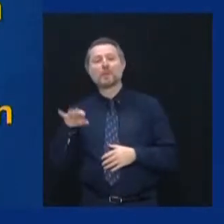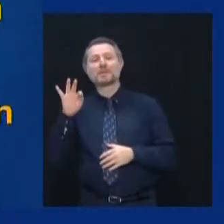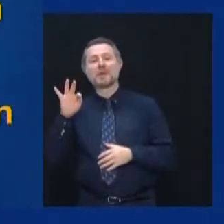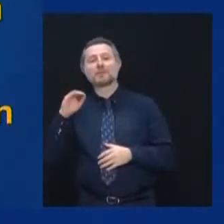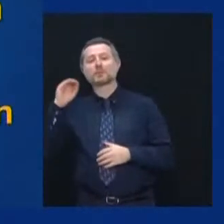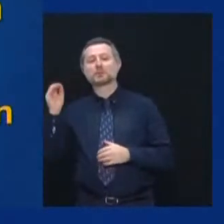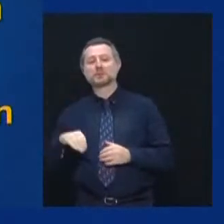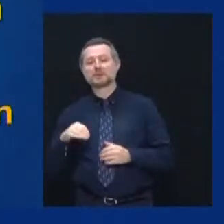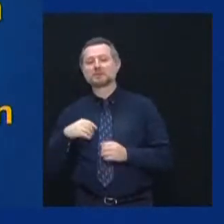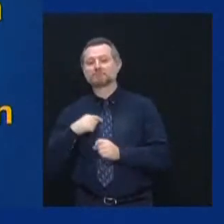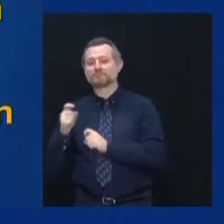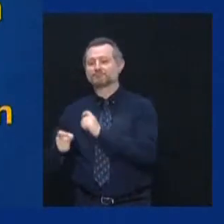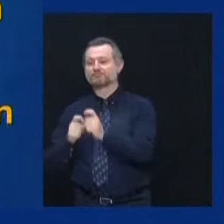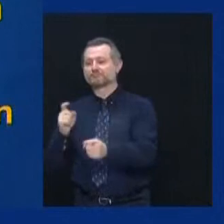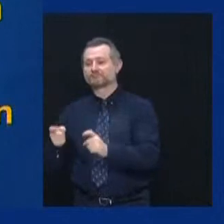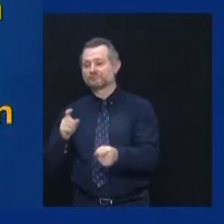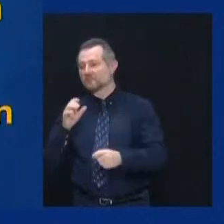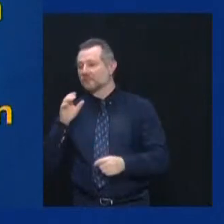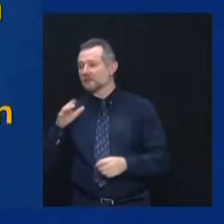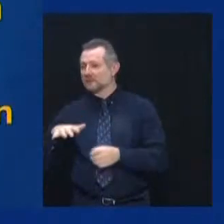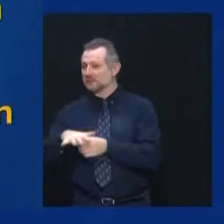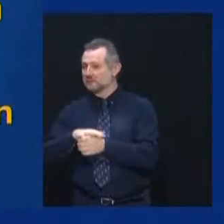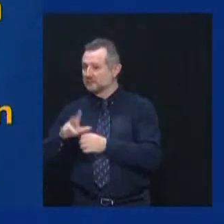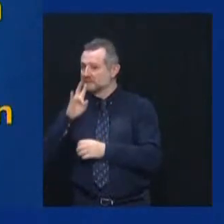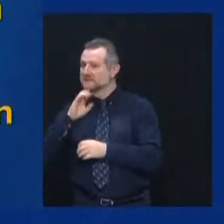5.9% of the 75-year-olds. They get